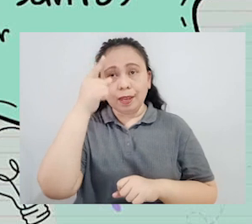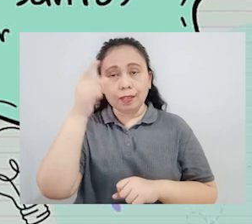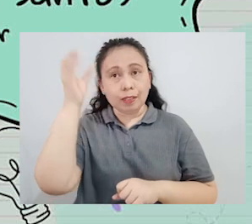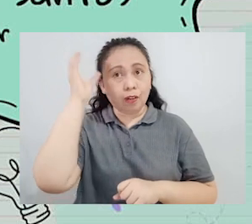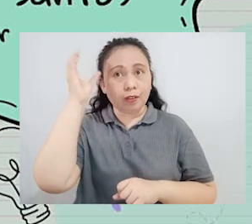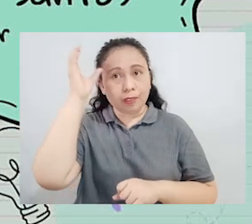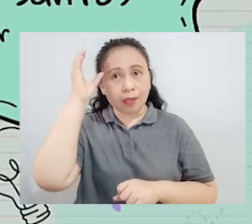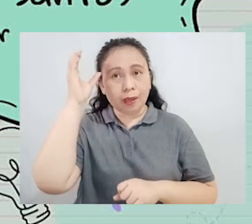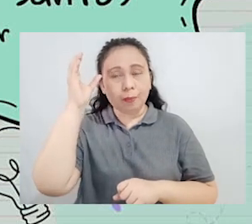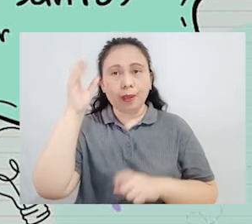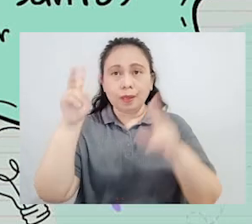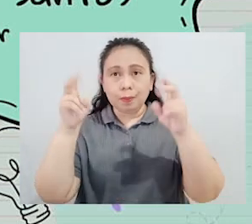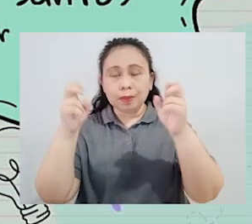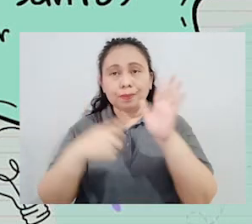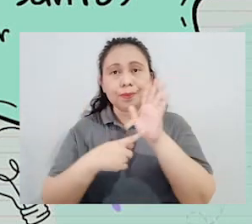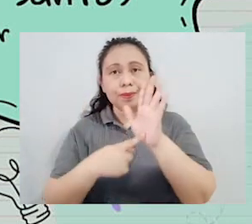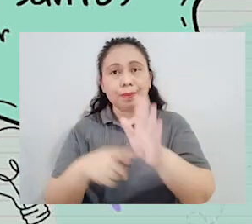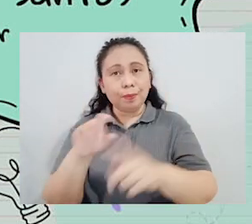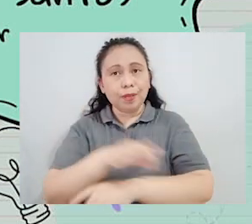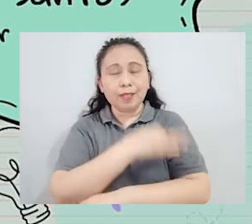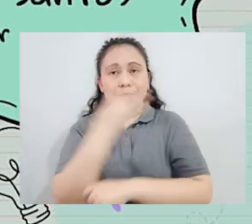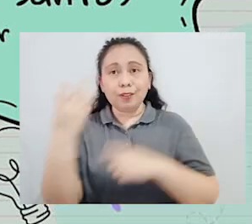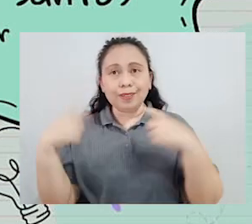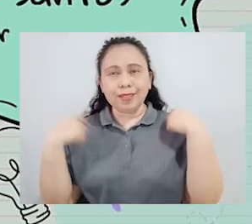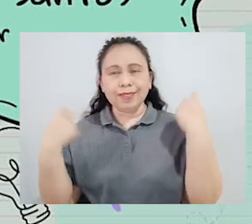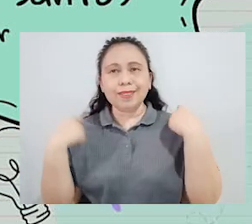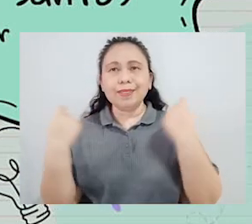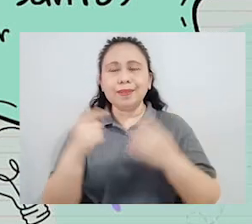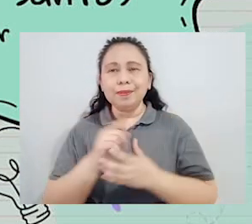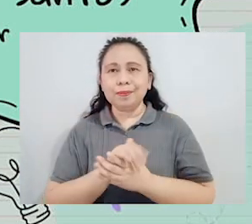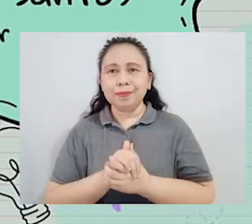the concepts and topics presented for Nadina teens?